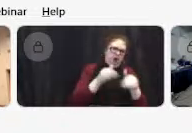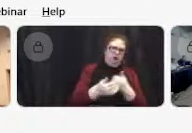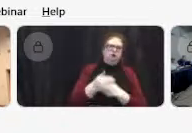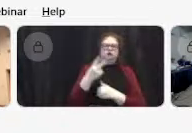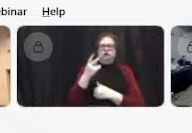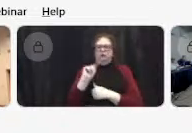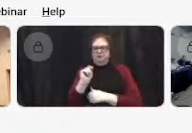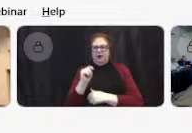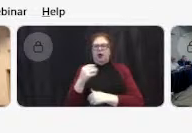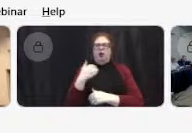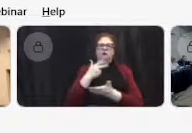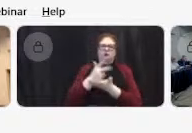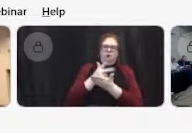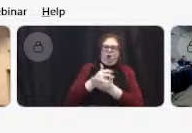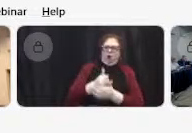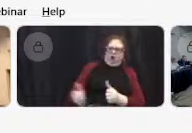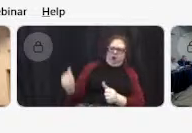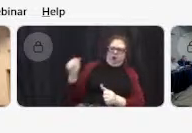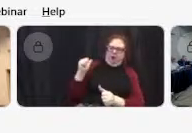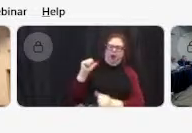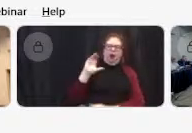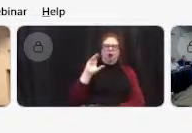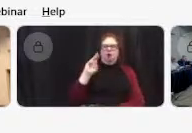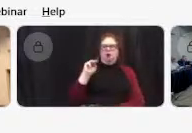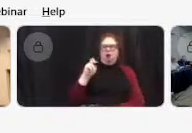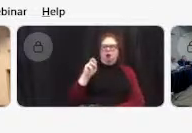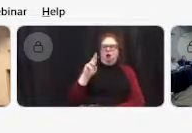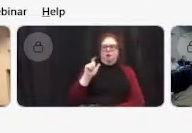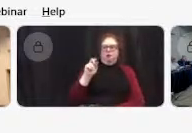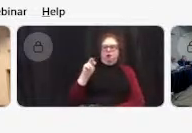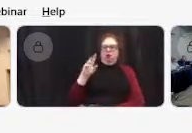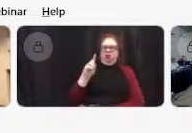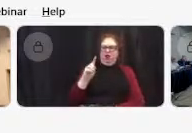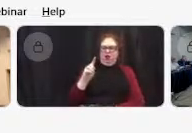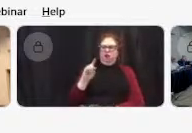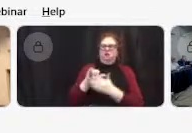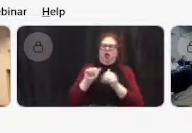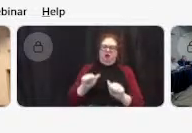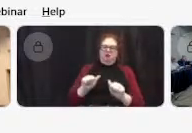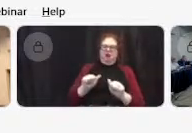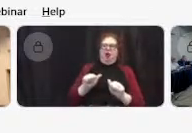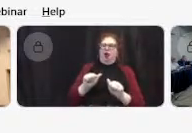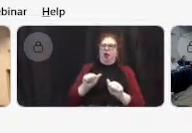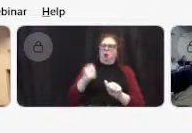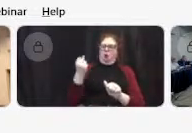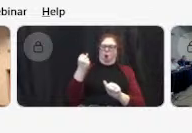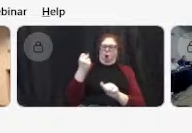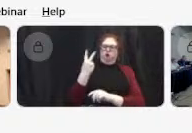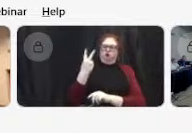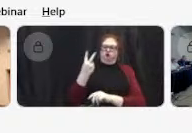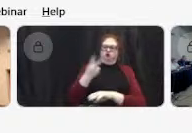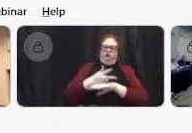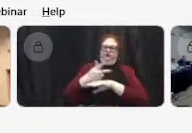of the property off Cumberland Street that can accommodate 2 vehicles as well as on-street parking along East 16th.